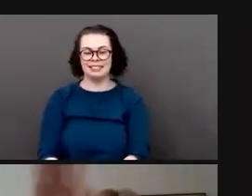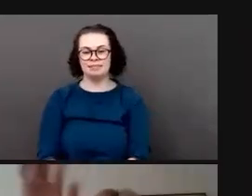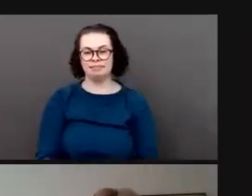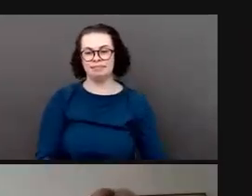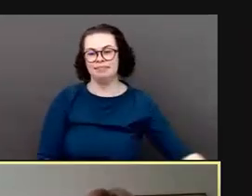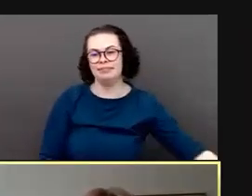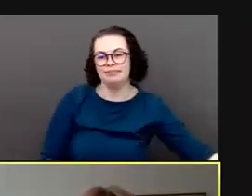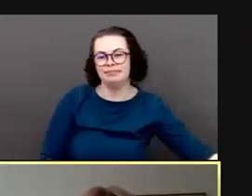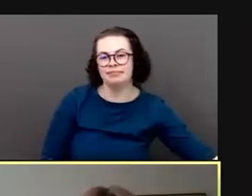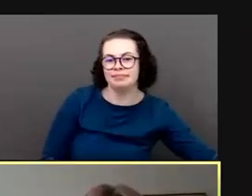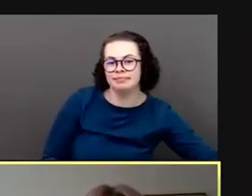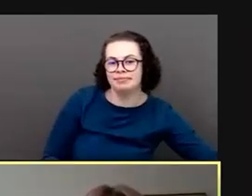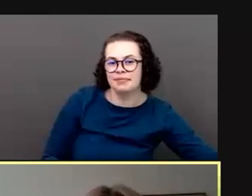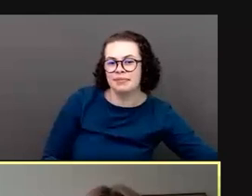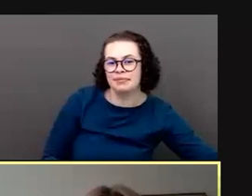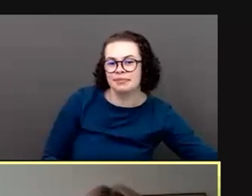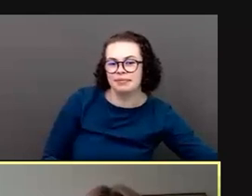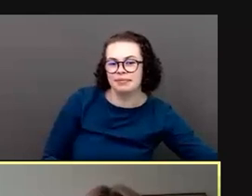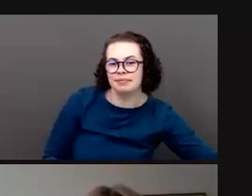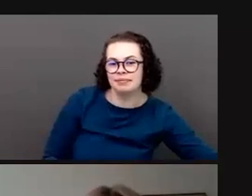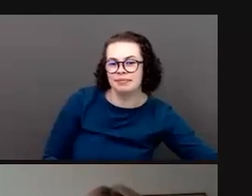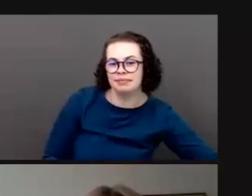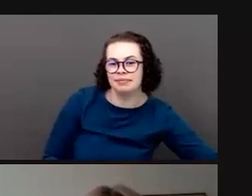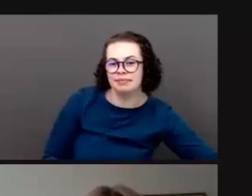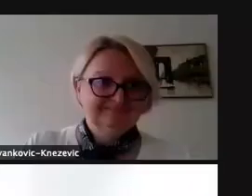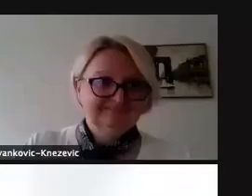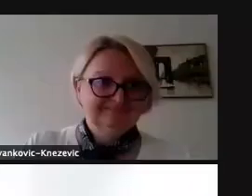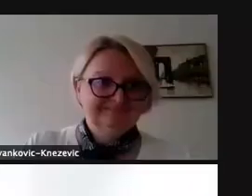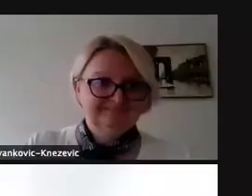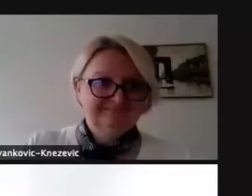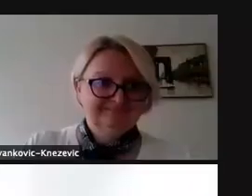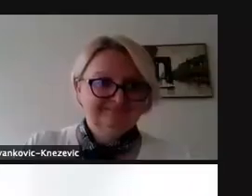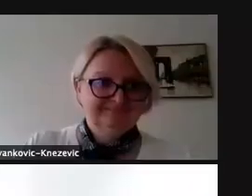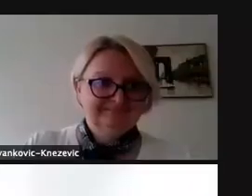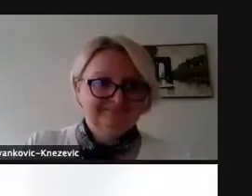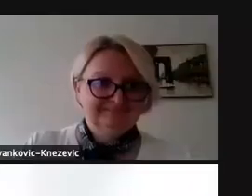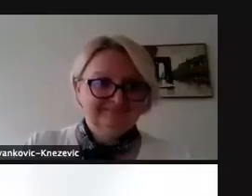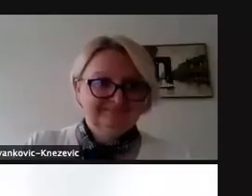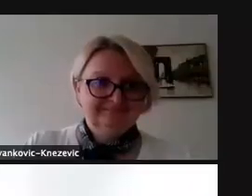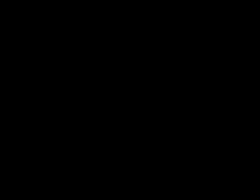Thank you. Bye-bye. Thanks, Aloka. Thank you, all of you.